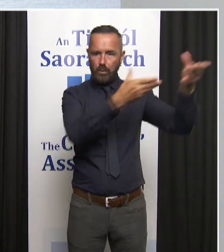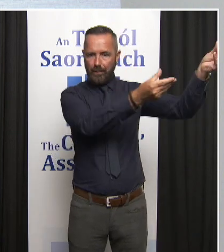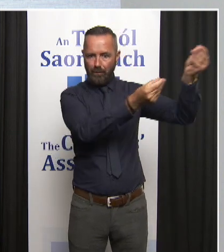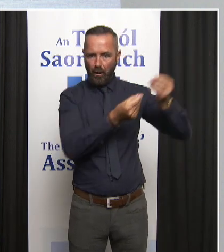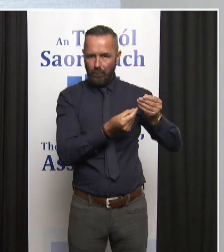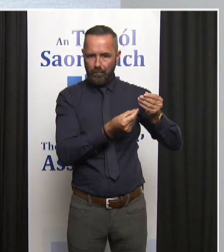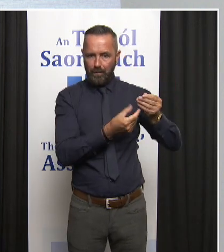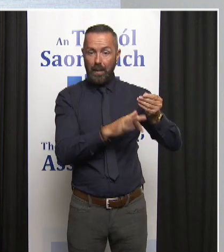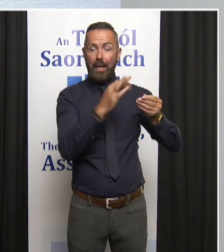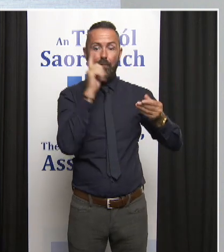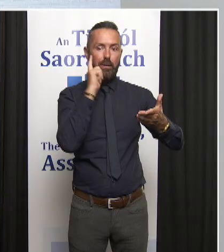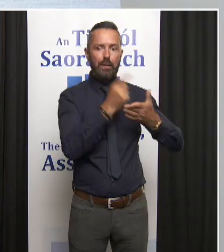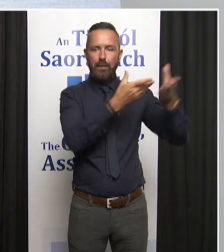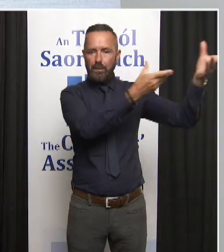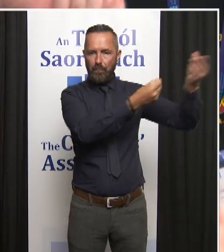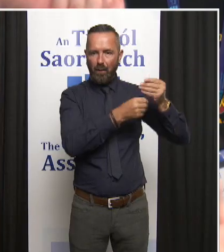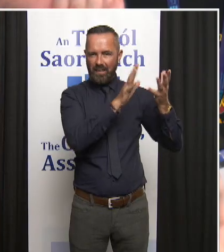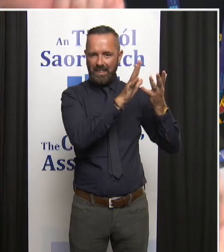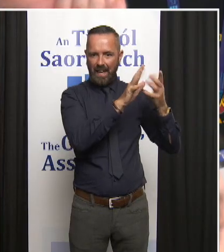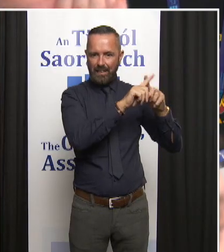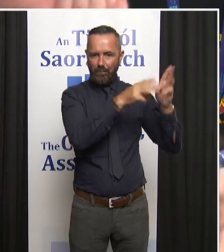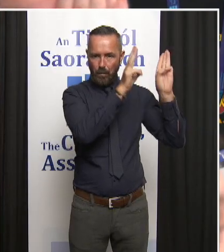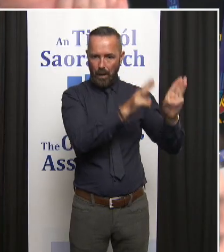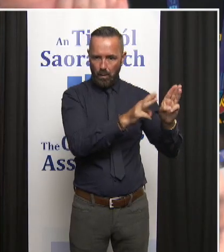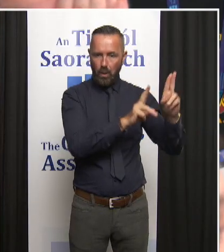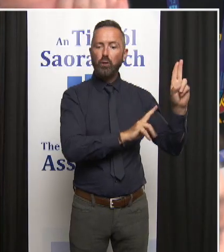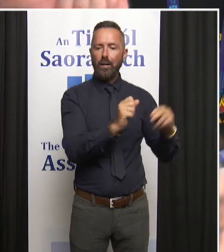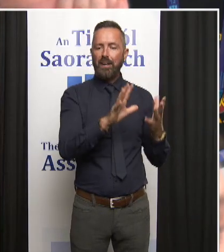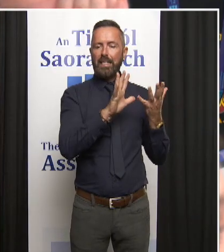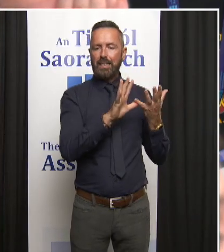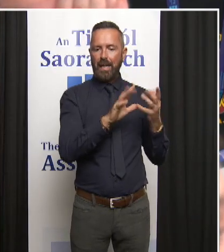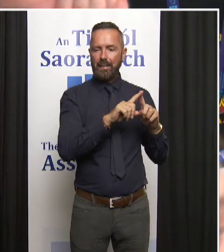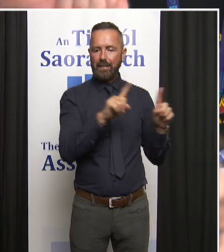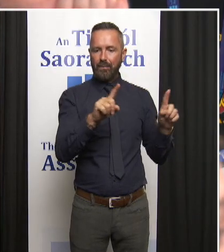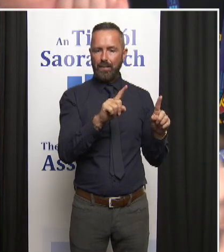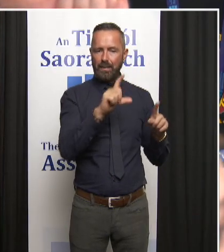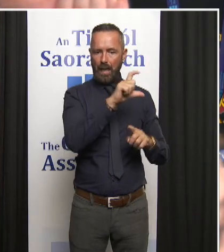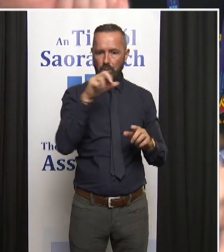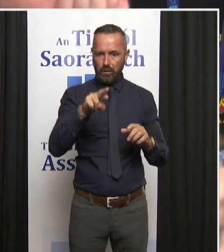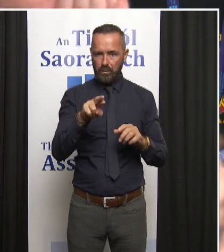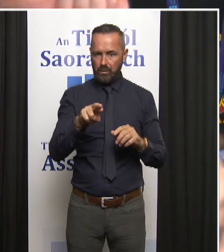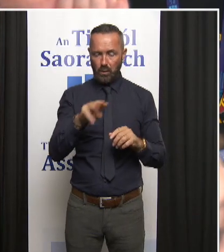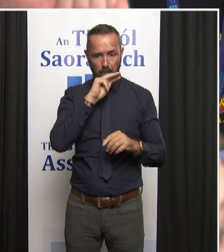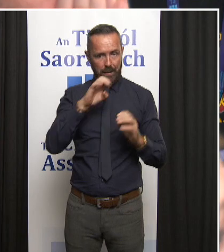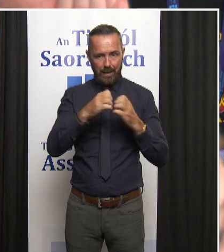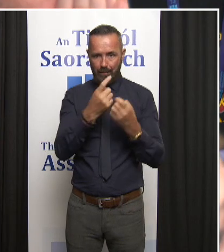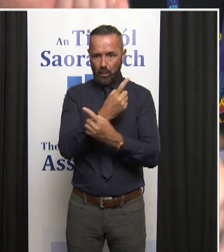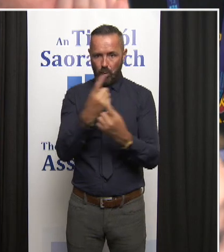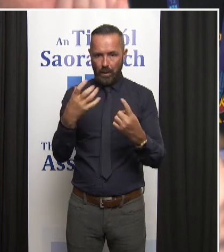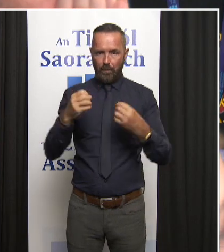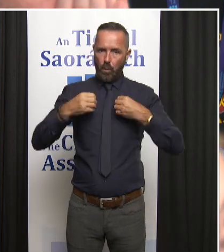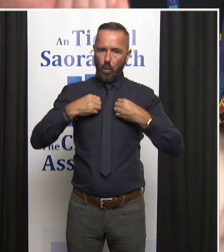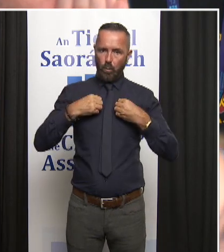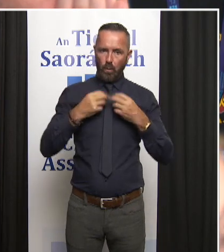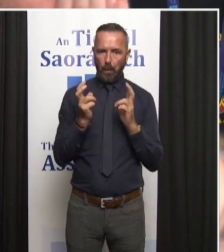if we were going to devolve 10 powers, there should then be 10 councillors on the cabinet, so that everyone could get an individual